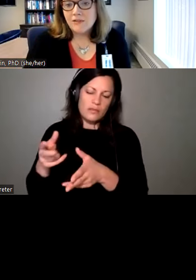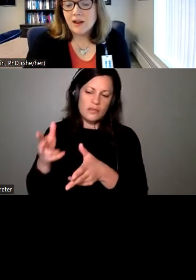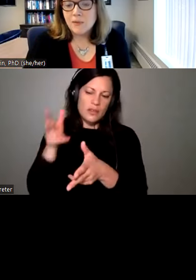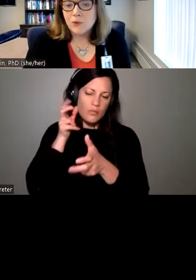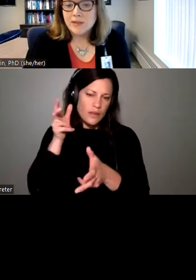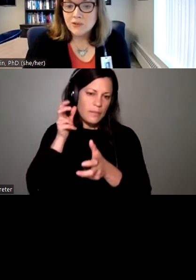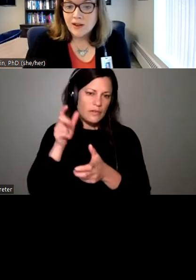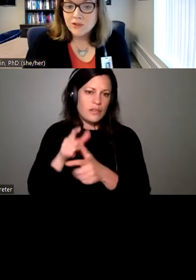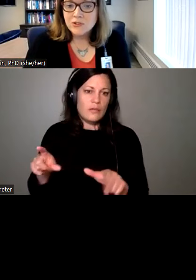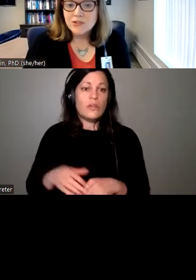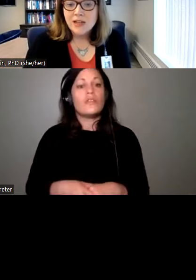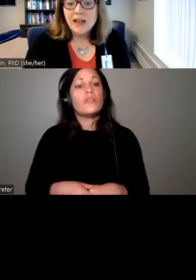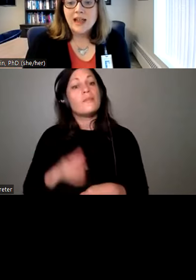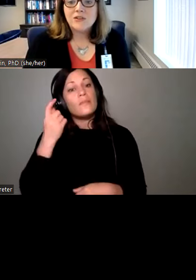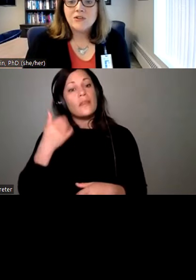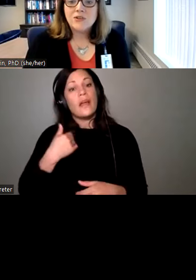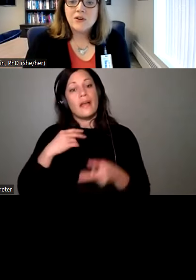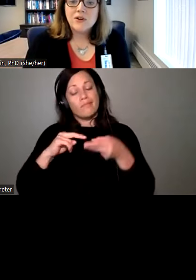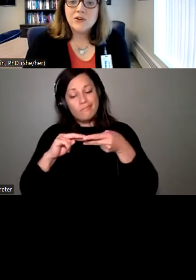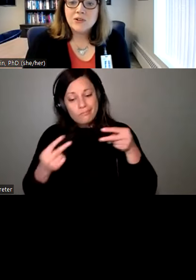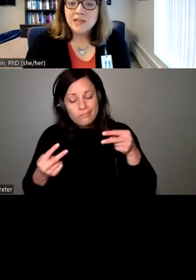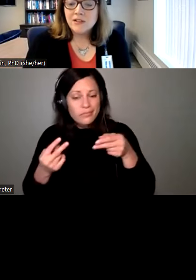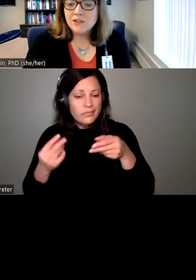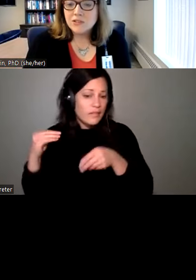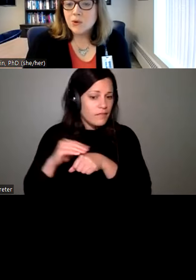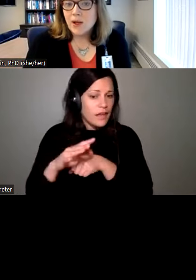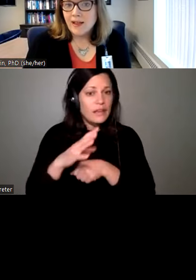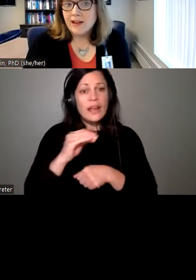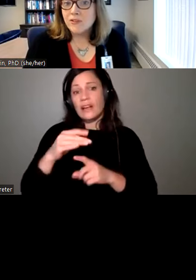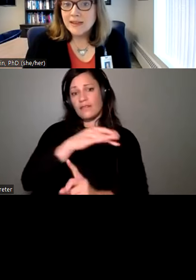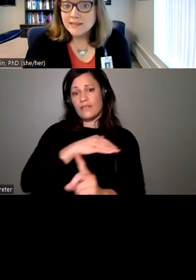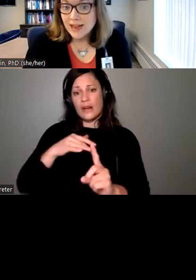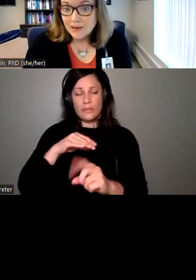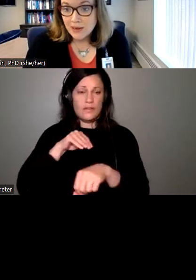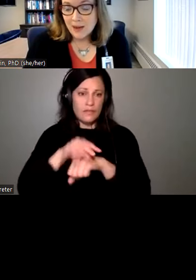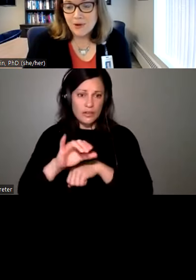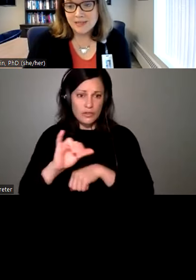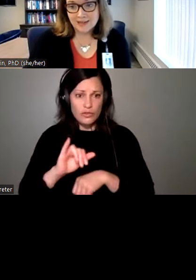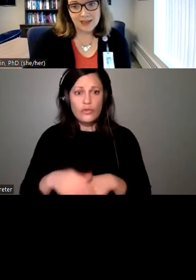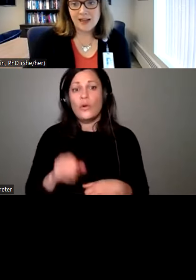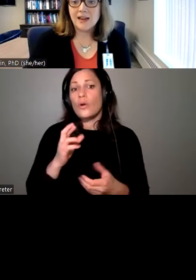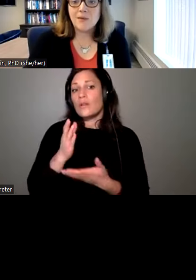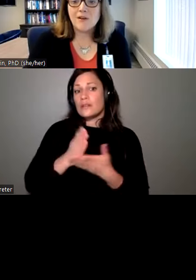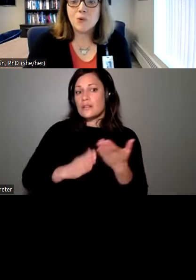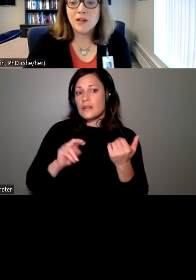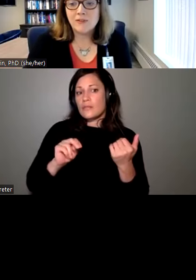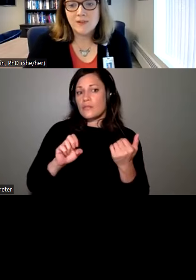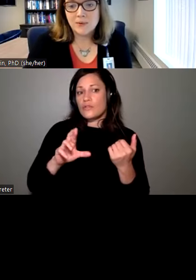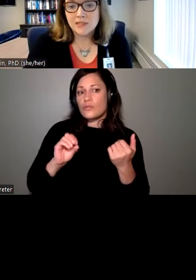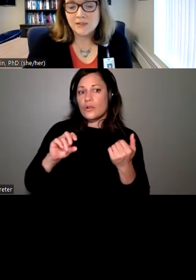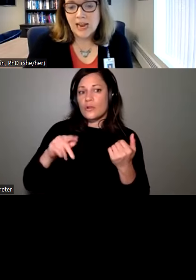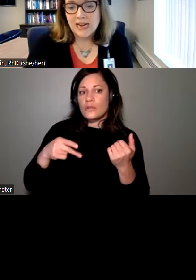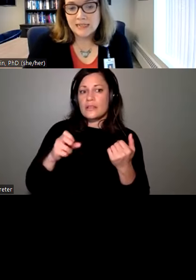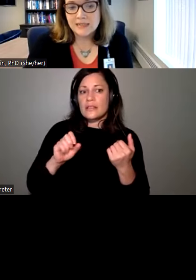genetic and environmental risk factors, and there are neuropsychological sequelae, or things that I can pick up on testing, in about 40